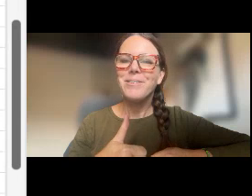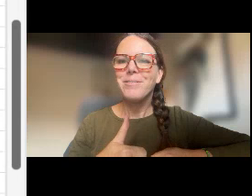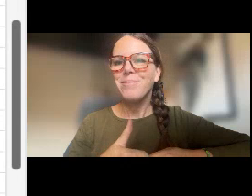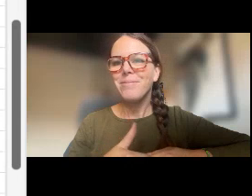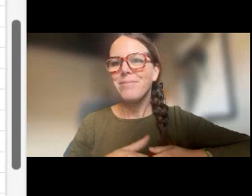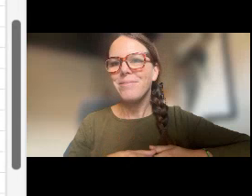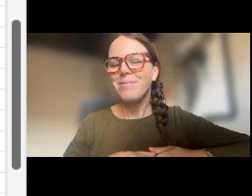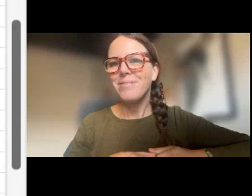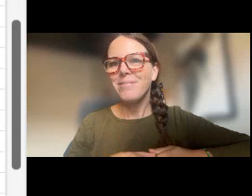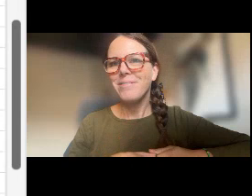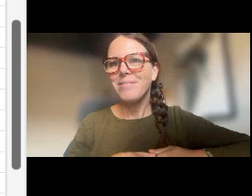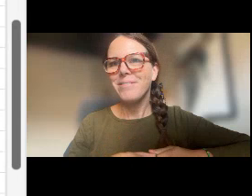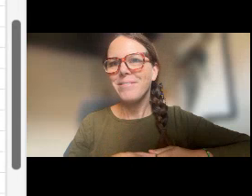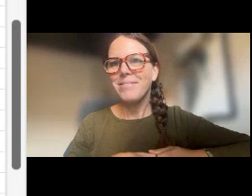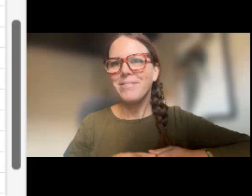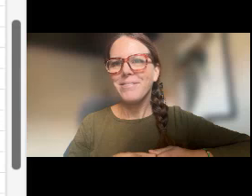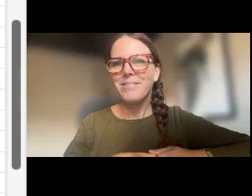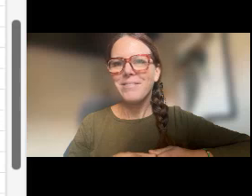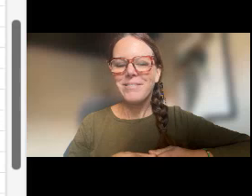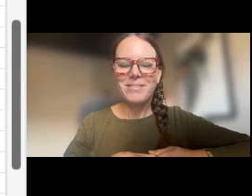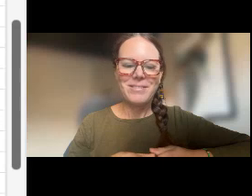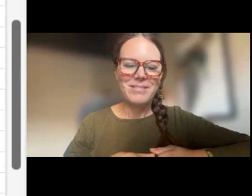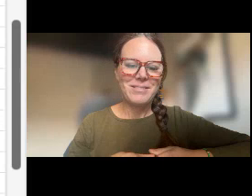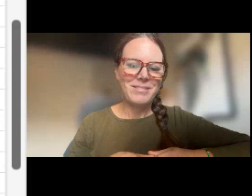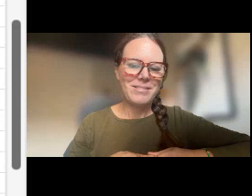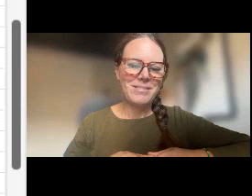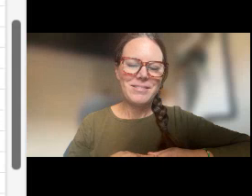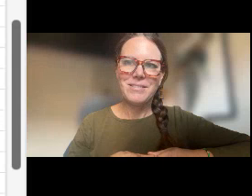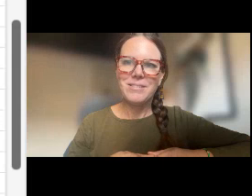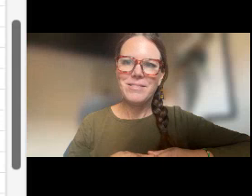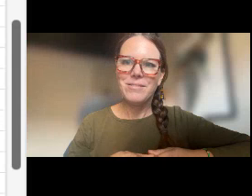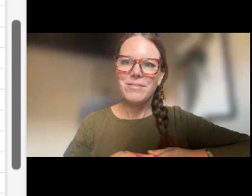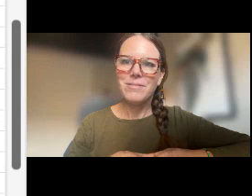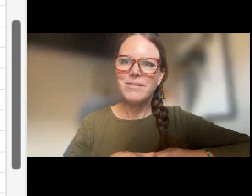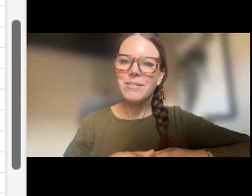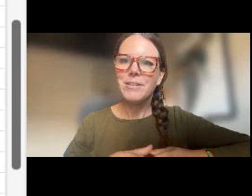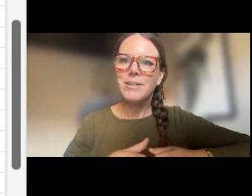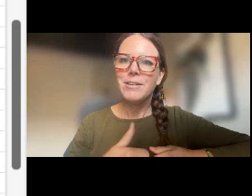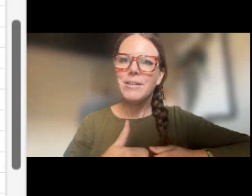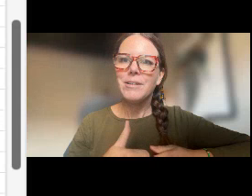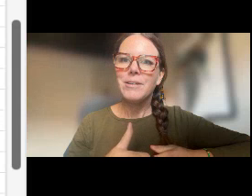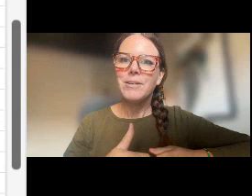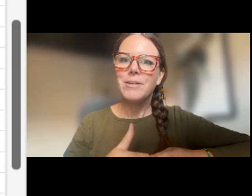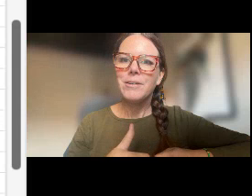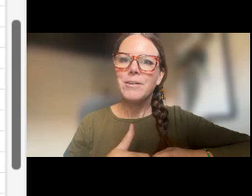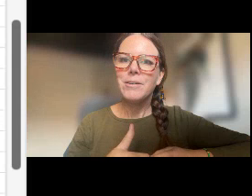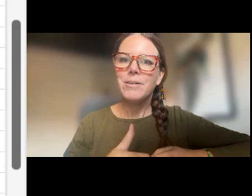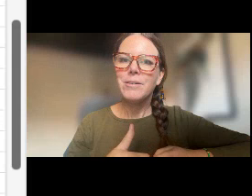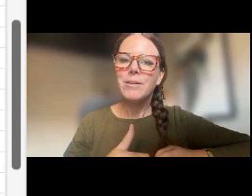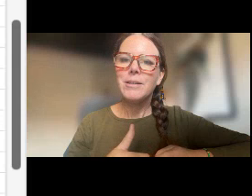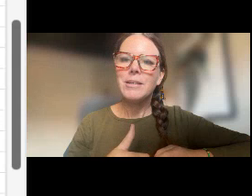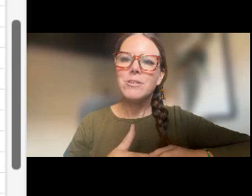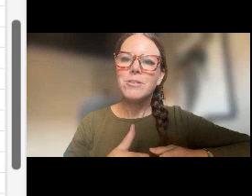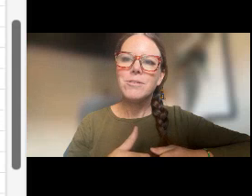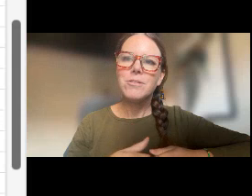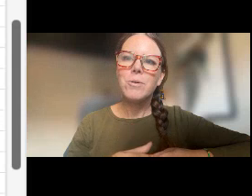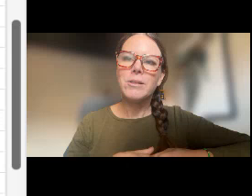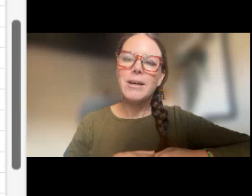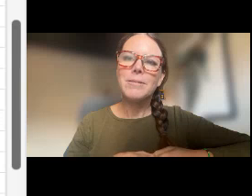This is why it's good to hear from them. No, I know. 1, 2, 3. We have 3 in the room. 4.